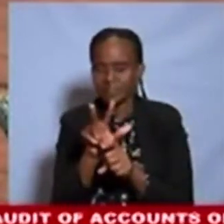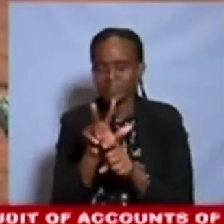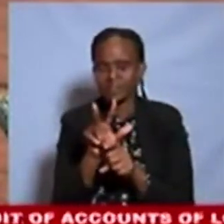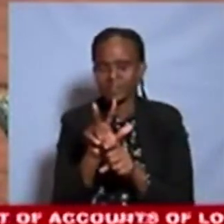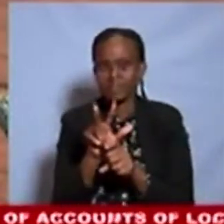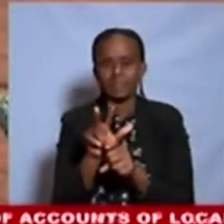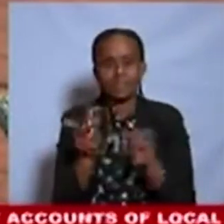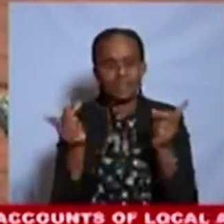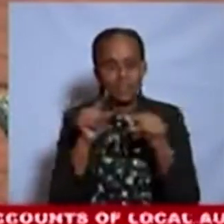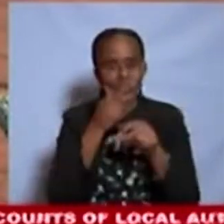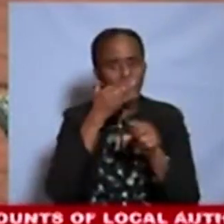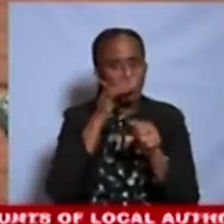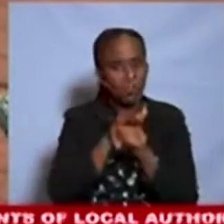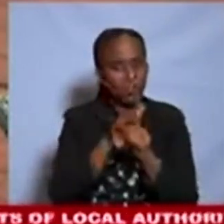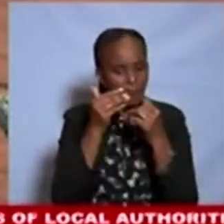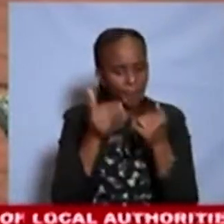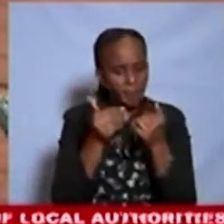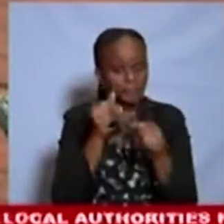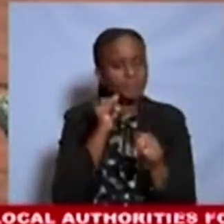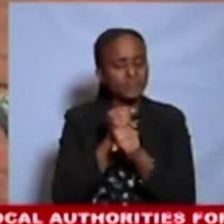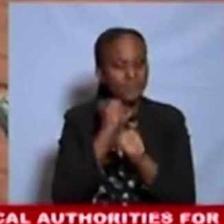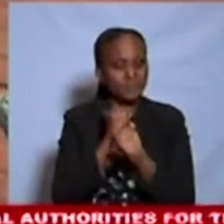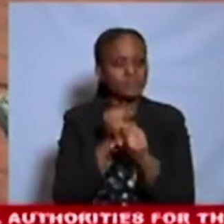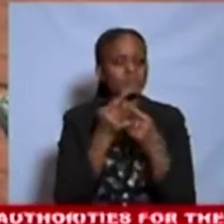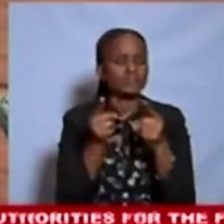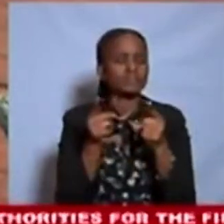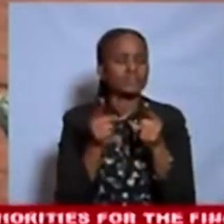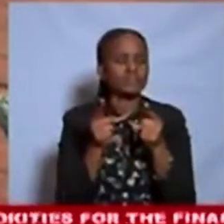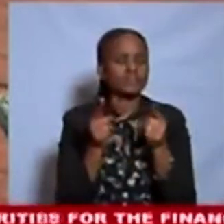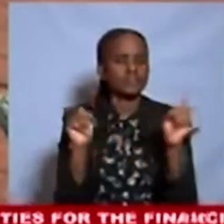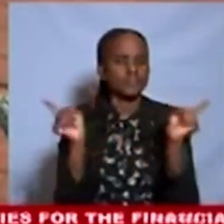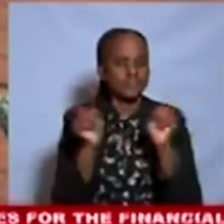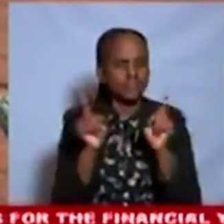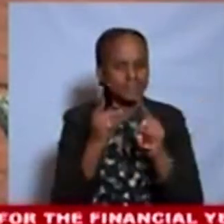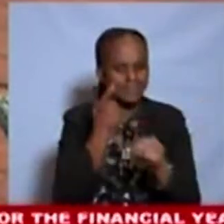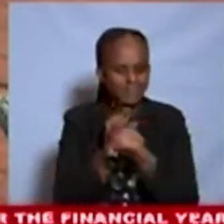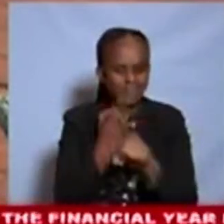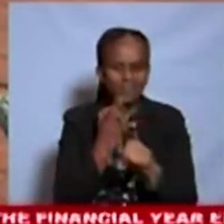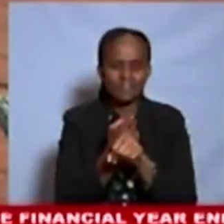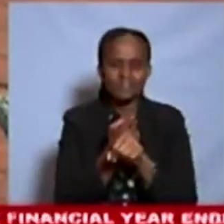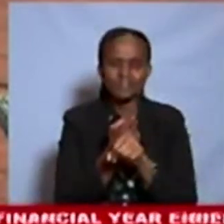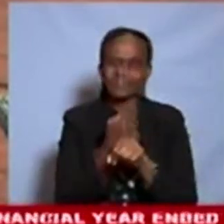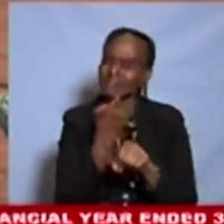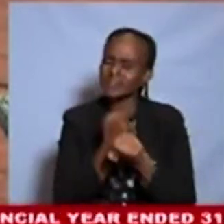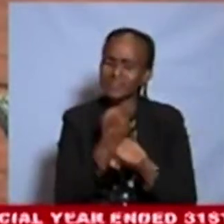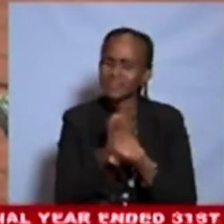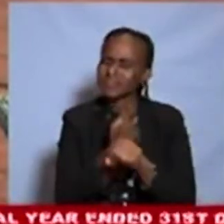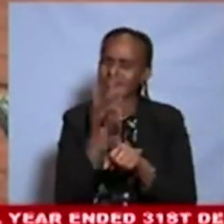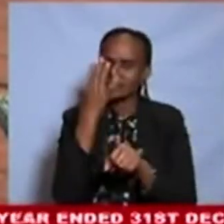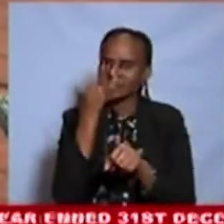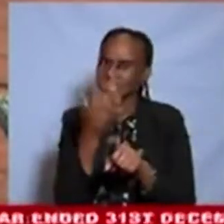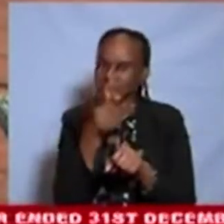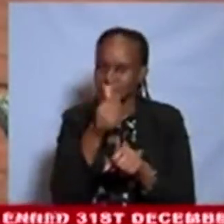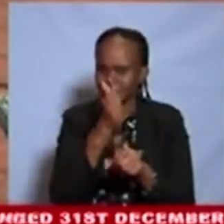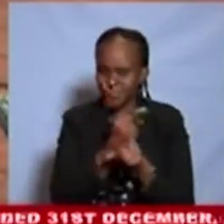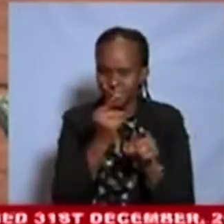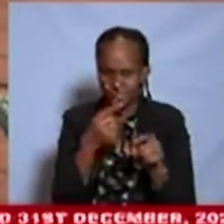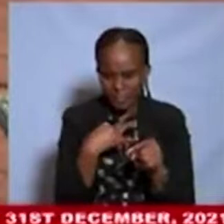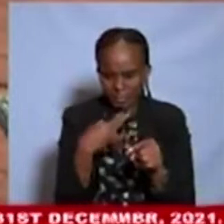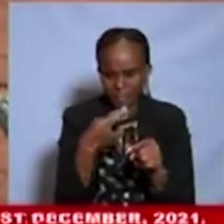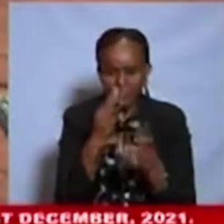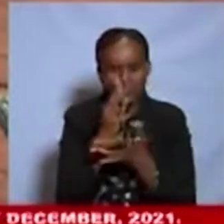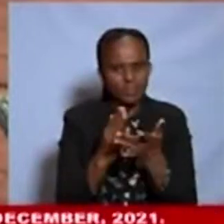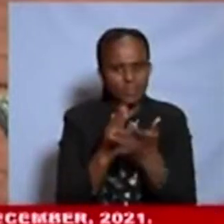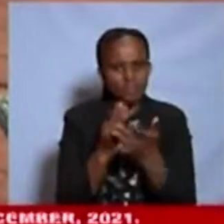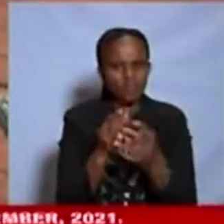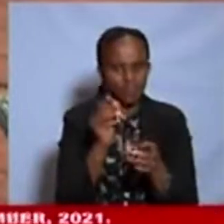when you are pledging to do things differently. Where is the difficulty part with you just applying some little bit